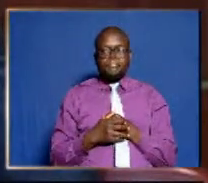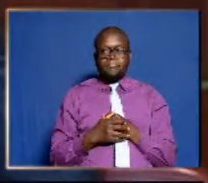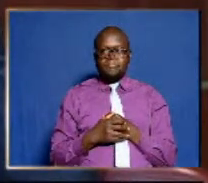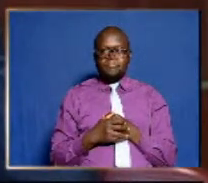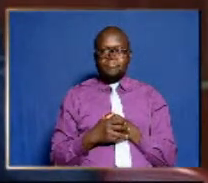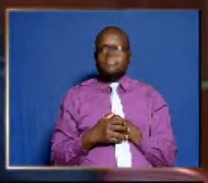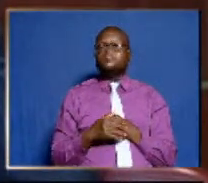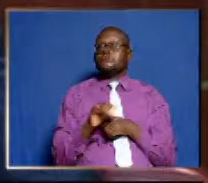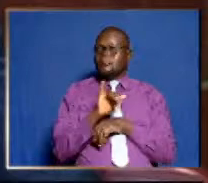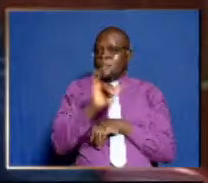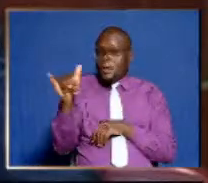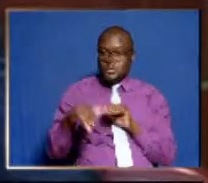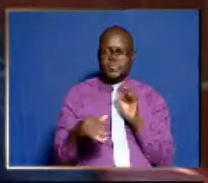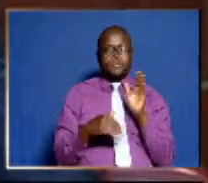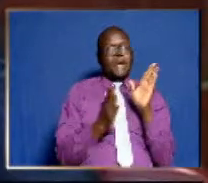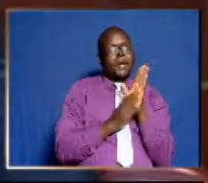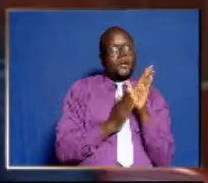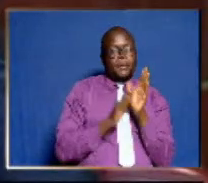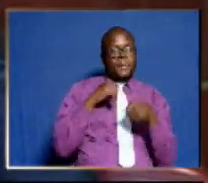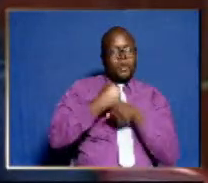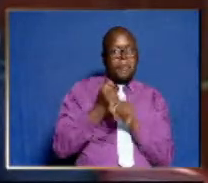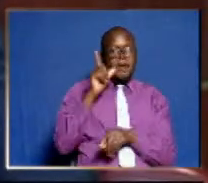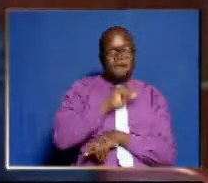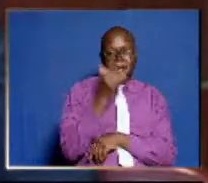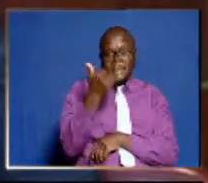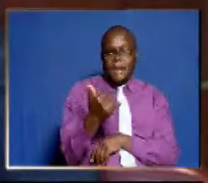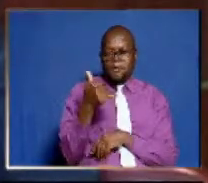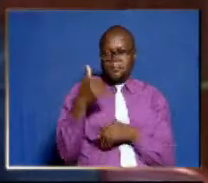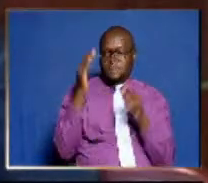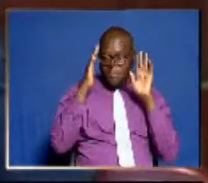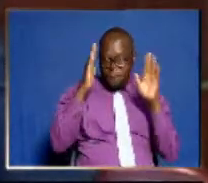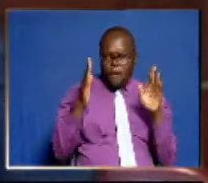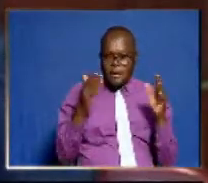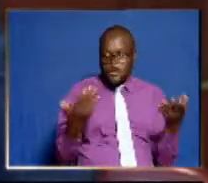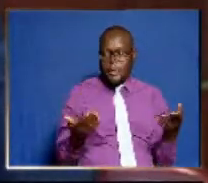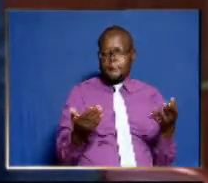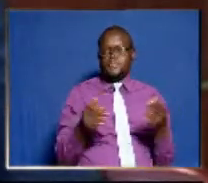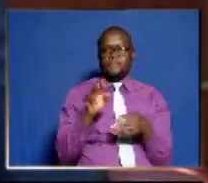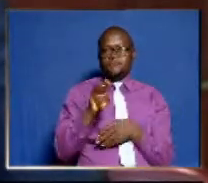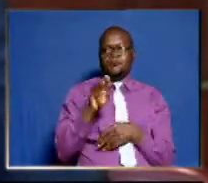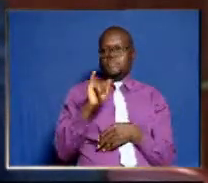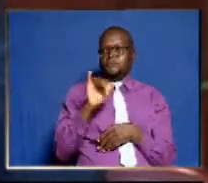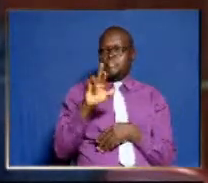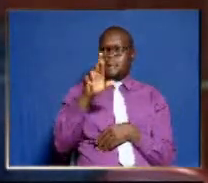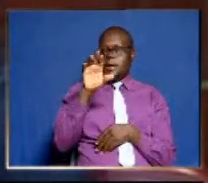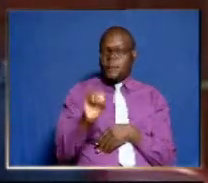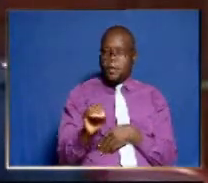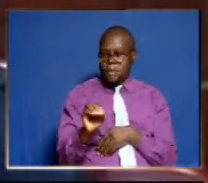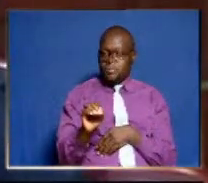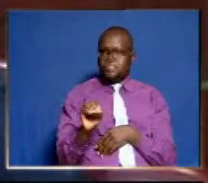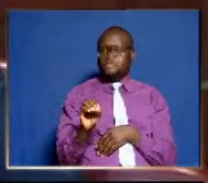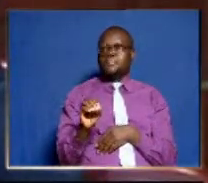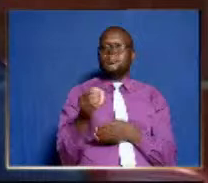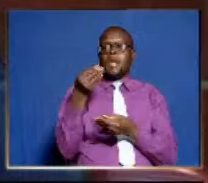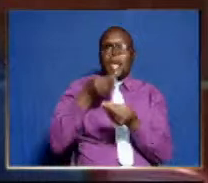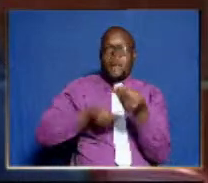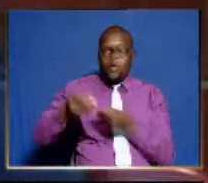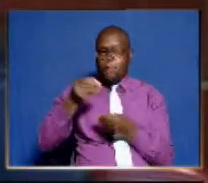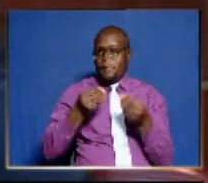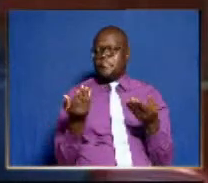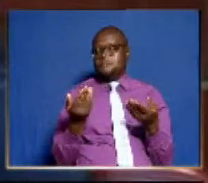having made those recommendations, Mr. Speaker, I now want to focus on the macroeconomic framework underpinning